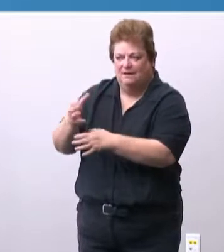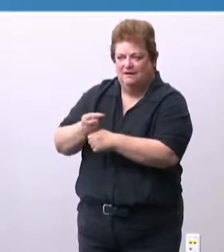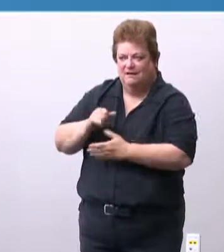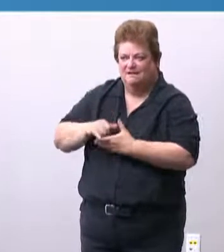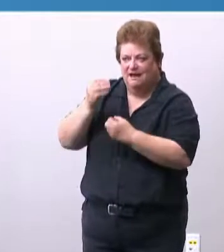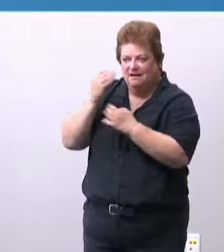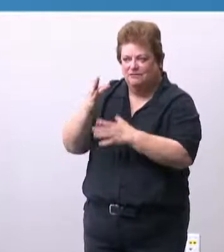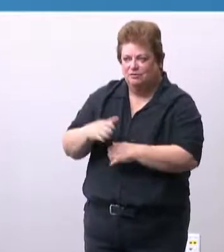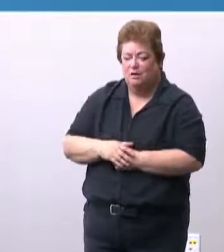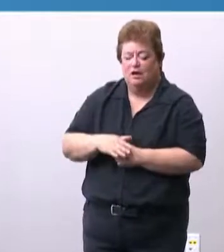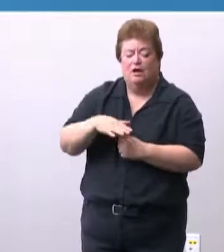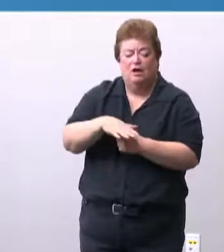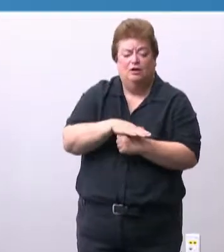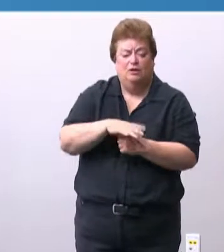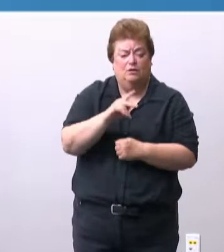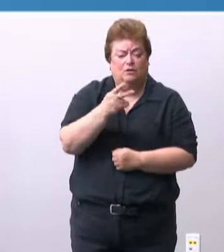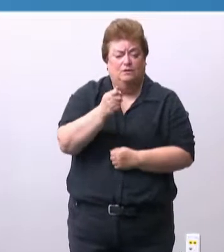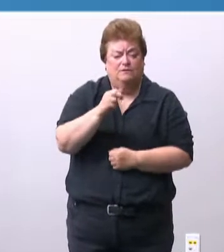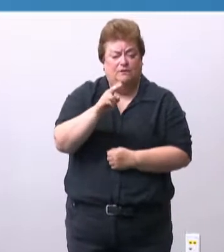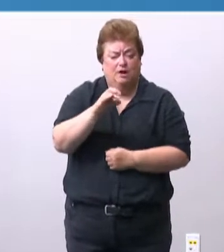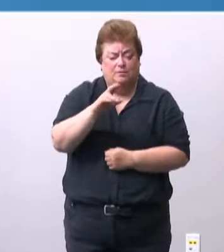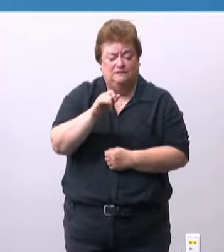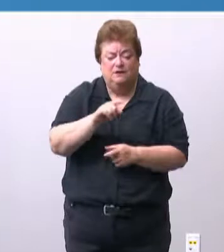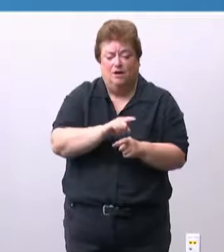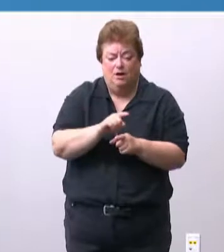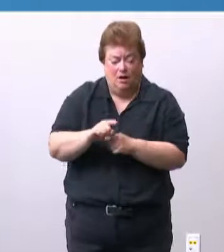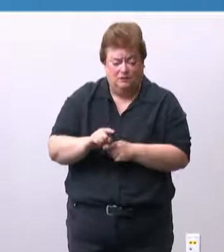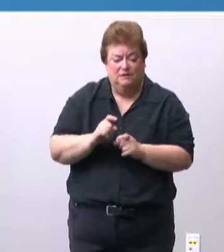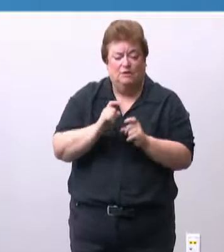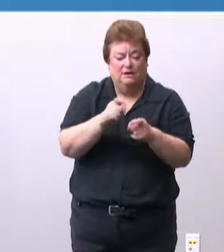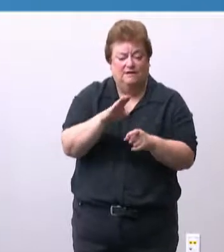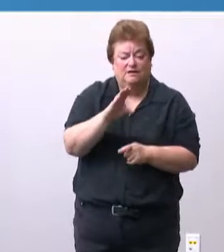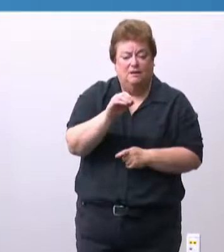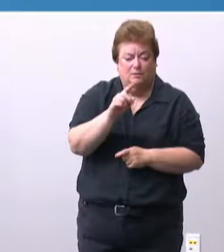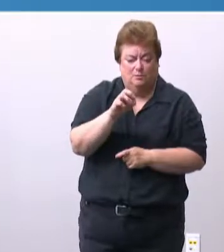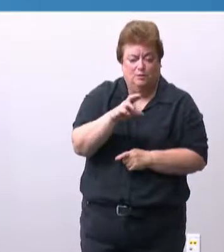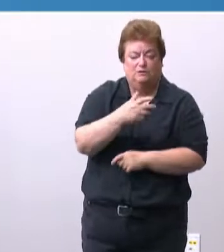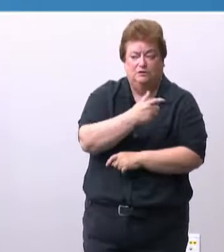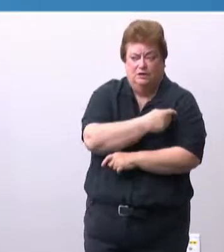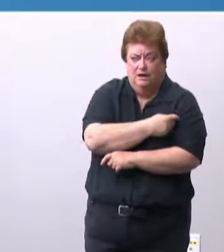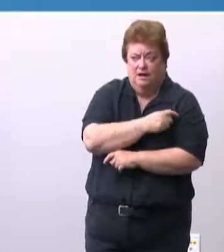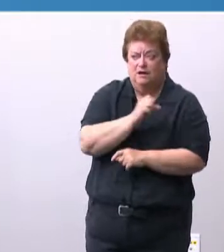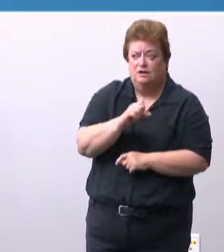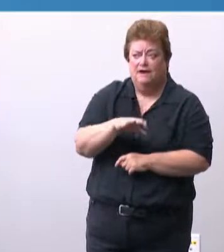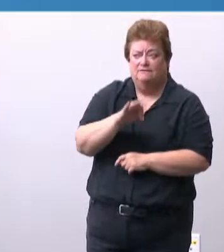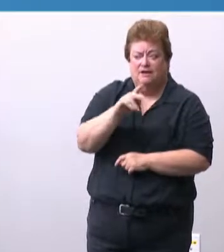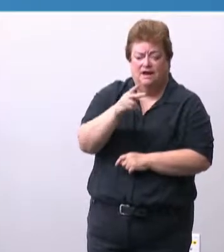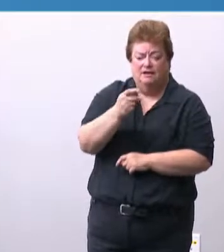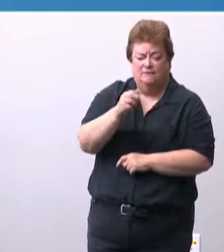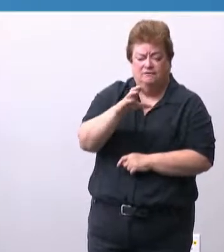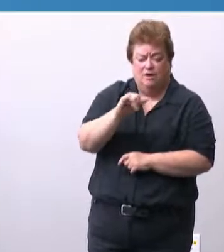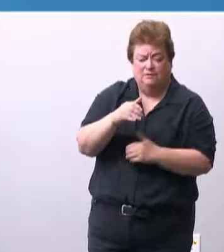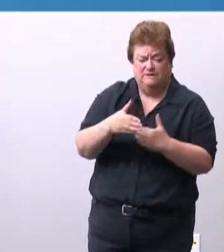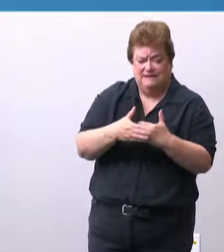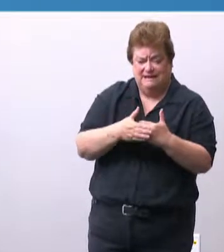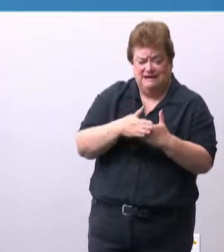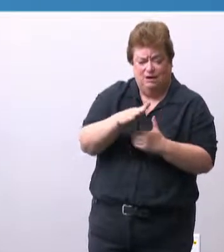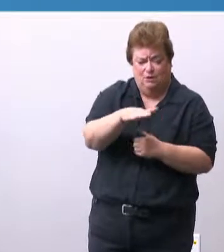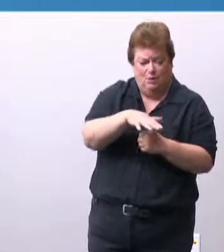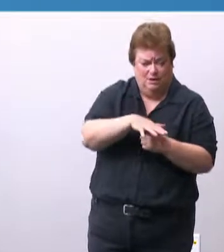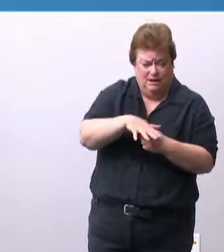local pharmacies are also providing Pfizer booster doses. You can find a pharmacy near you